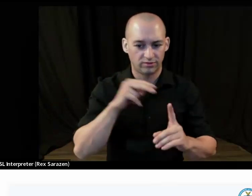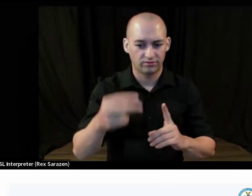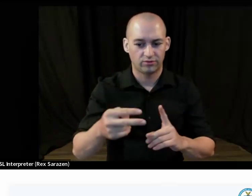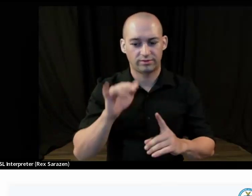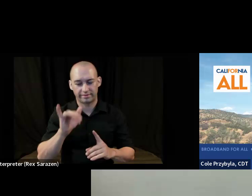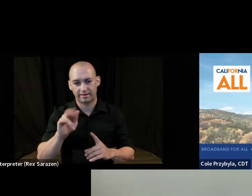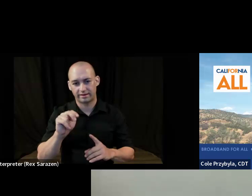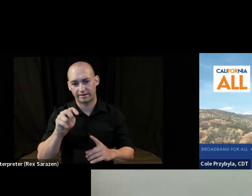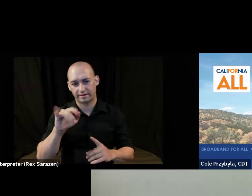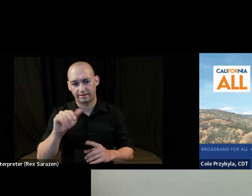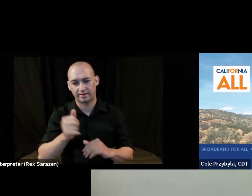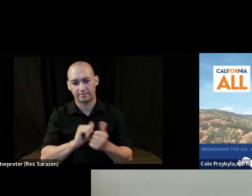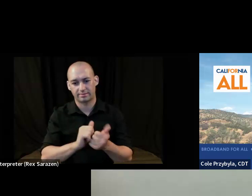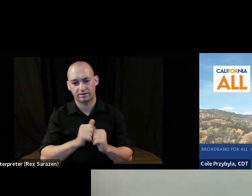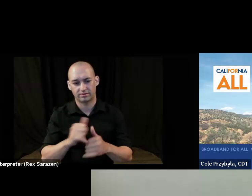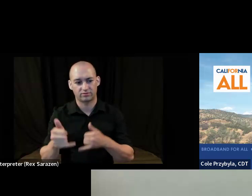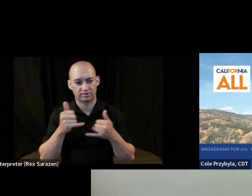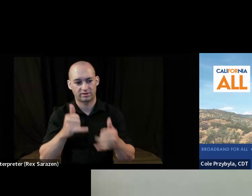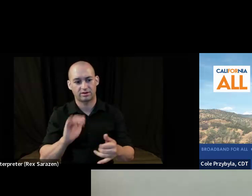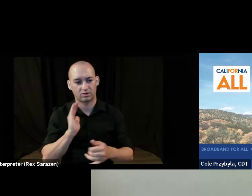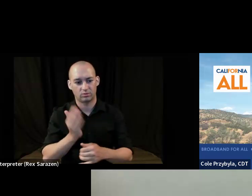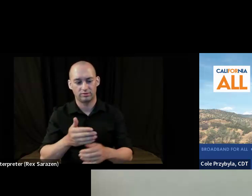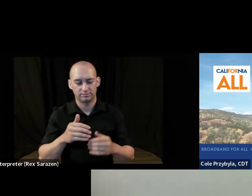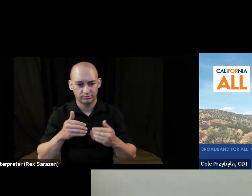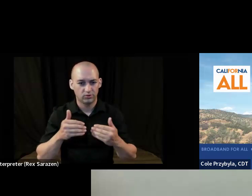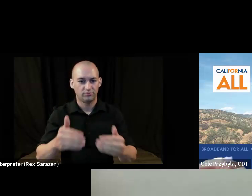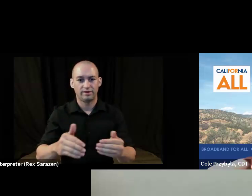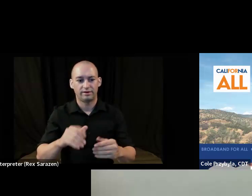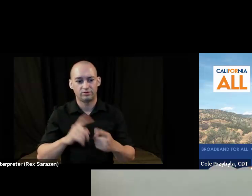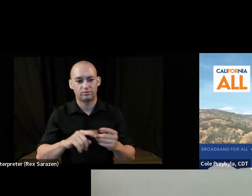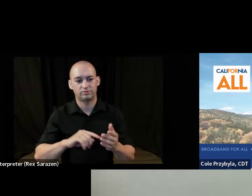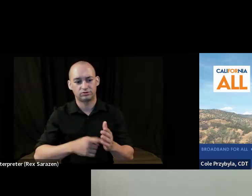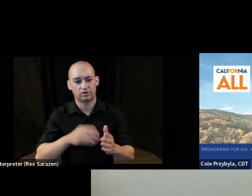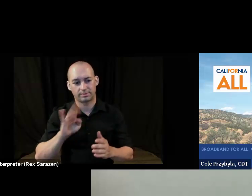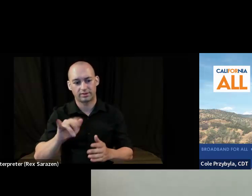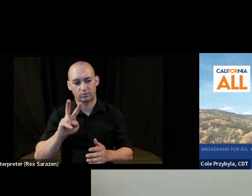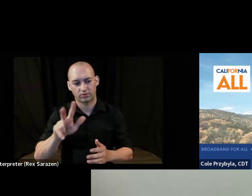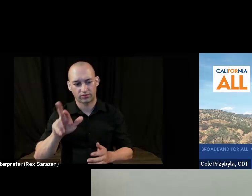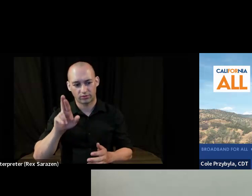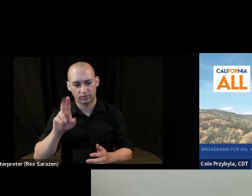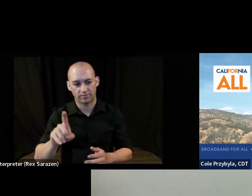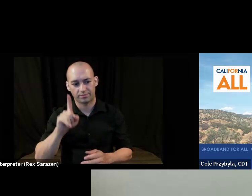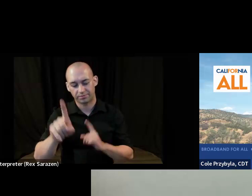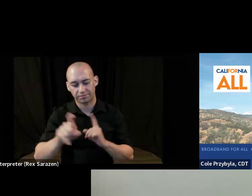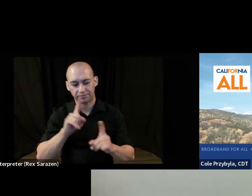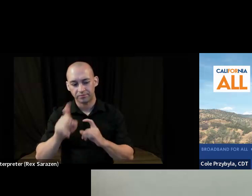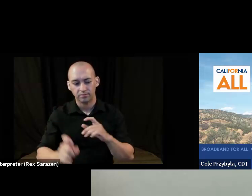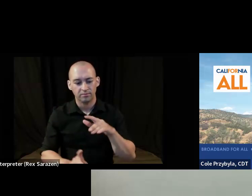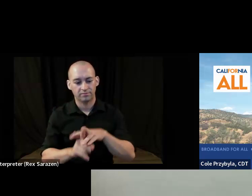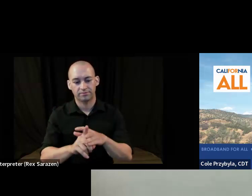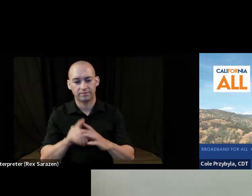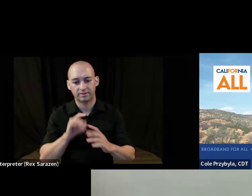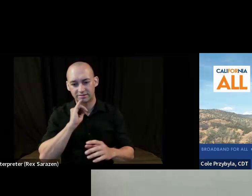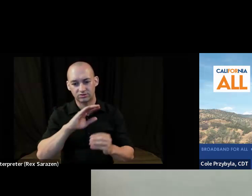many, we are charging ahead to try to get that application in by the 23rd. One question that comes up is